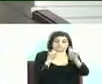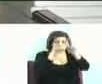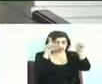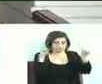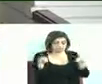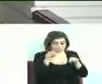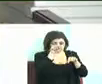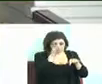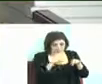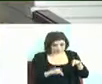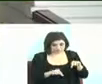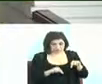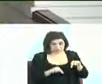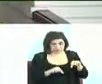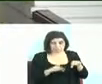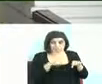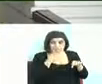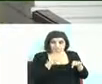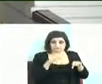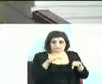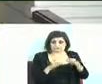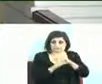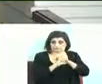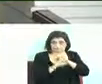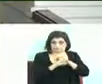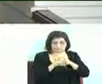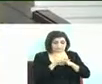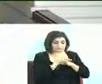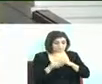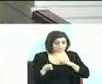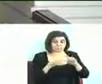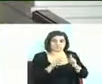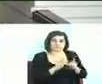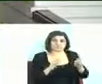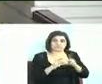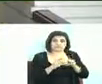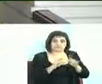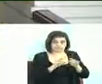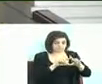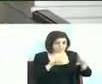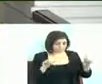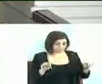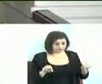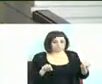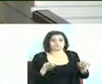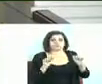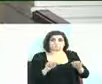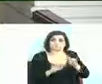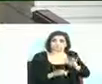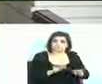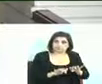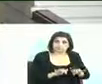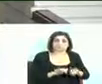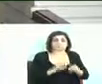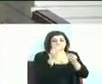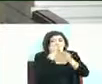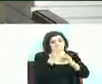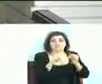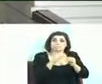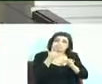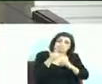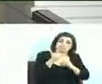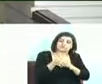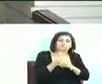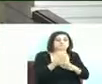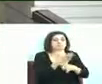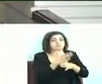the window where you're watching this broadcast, and you'll find that there's a place where you can enter in a little bit of information about yourself, share with us your prayer requests, let us